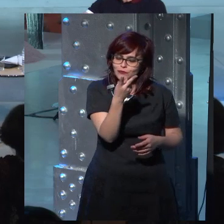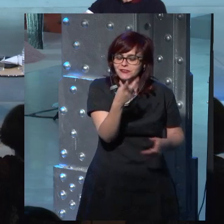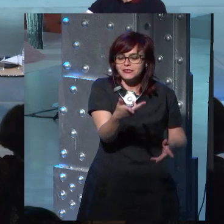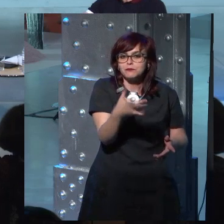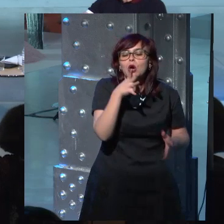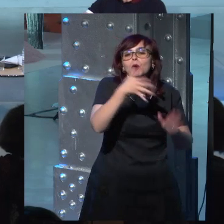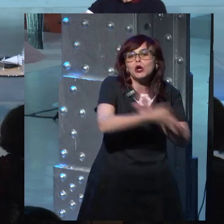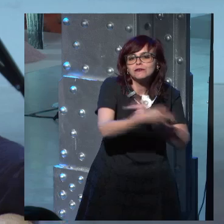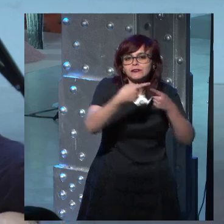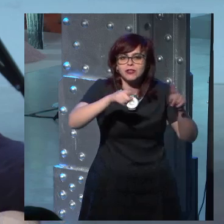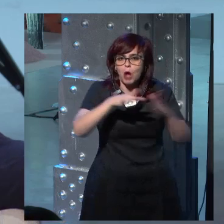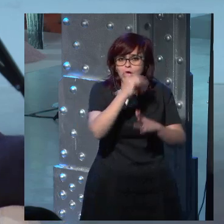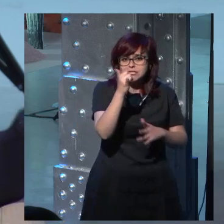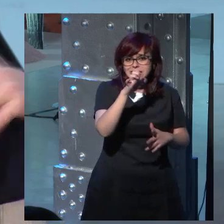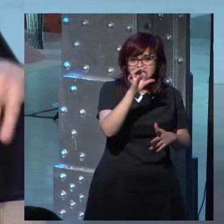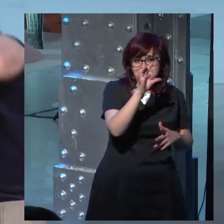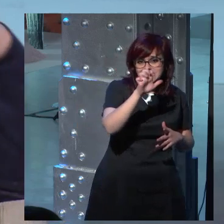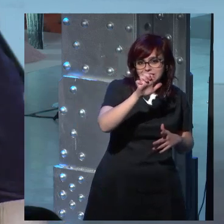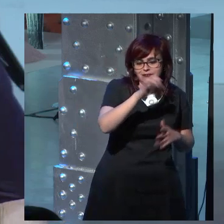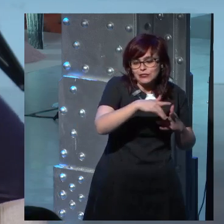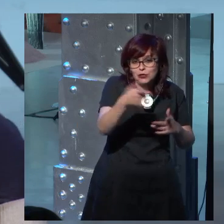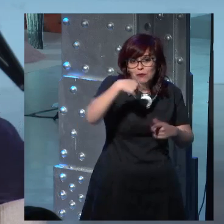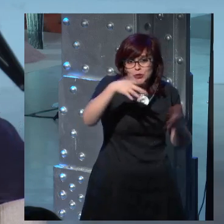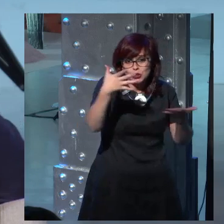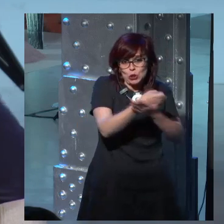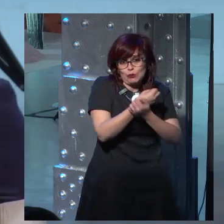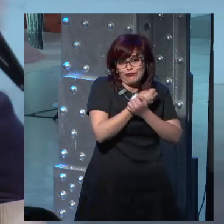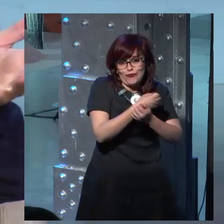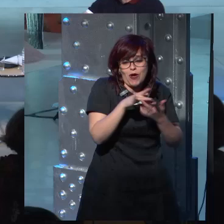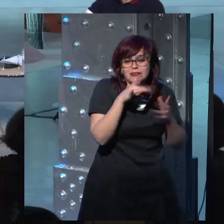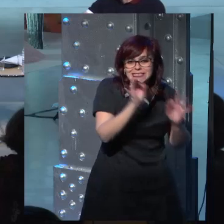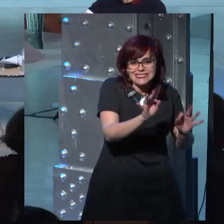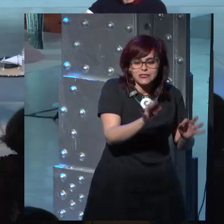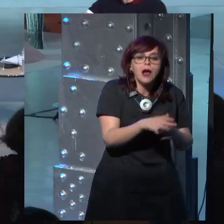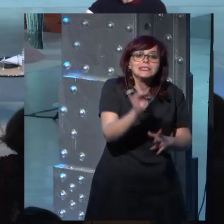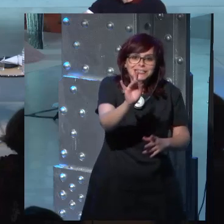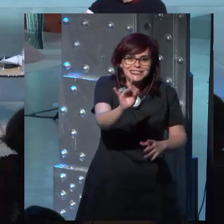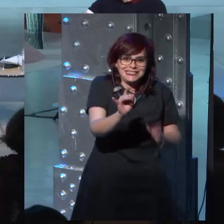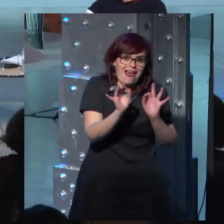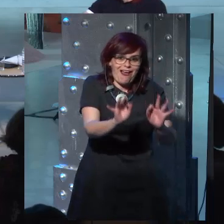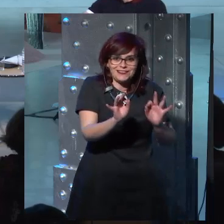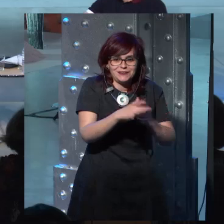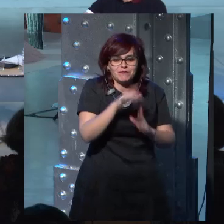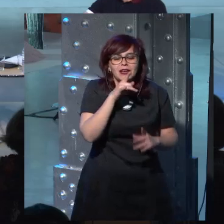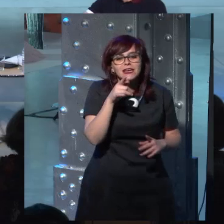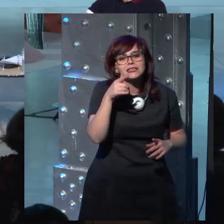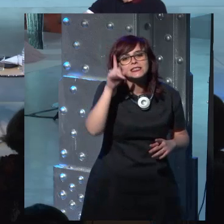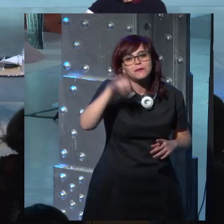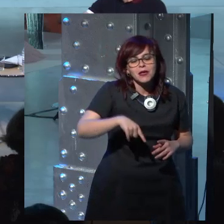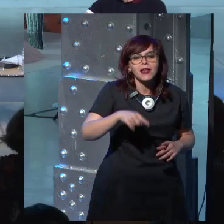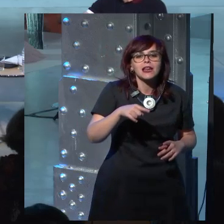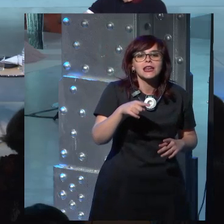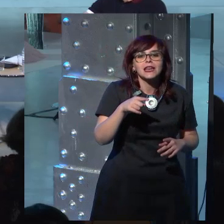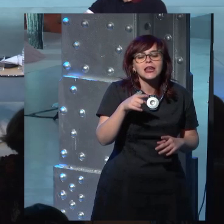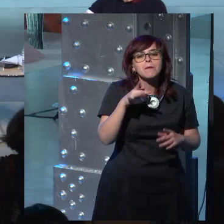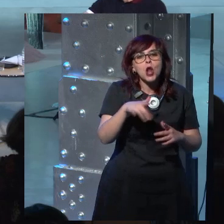and everybody does. That's true. But and Betsy Brandt. I'd love to have a scene with Betsy Brandt. Well, Hank, the two characters,